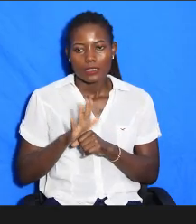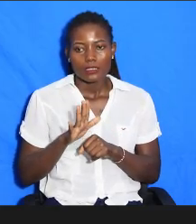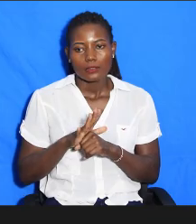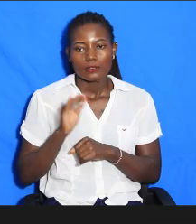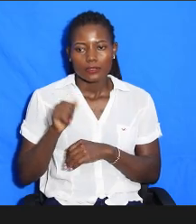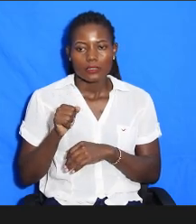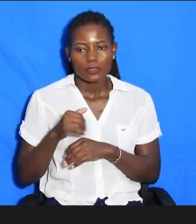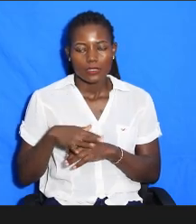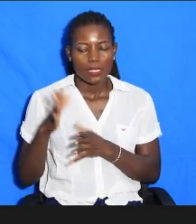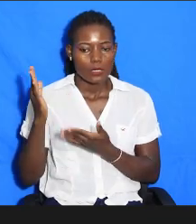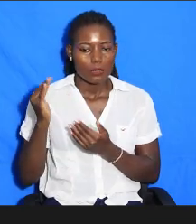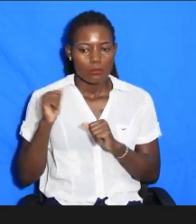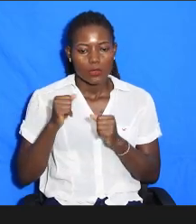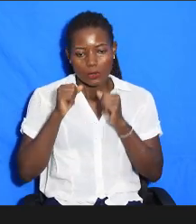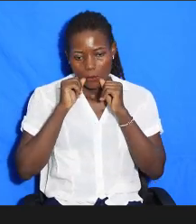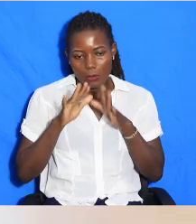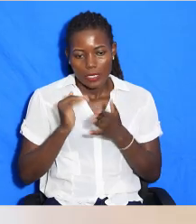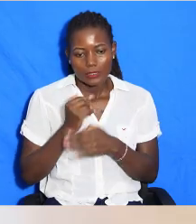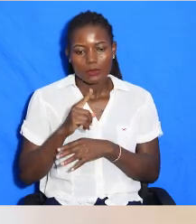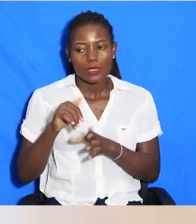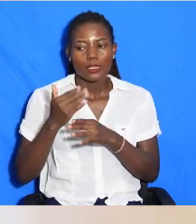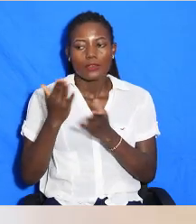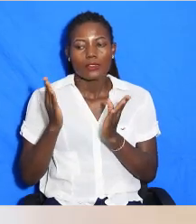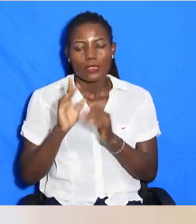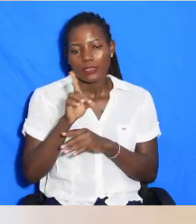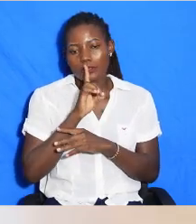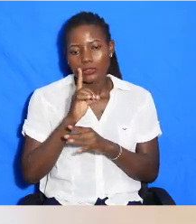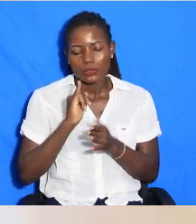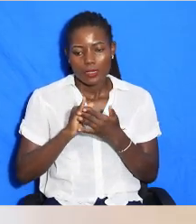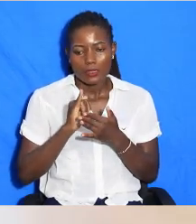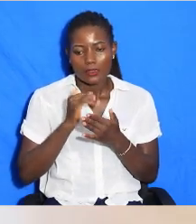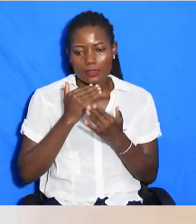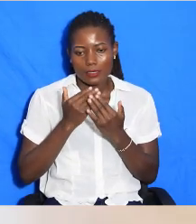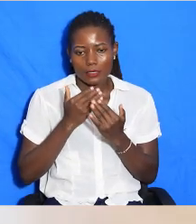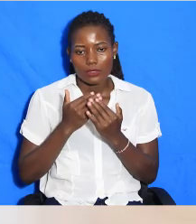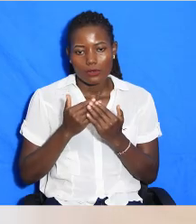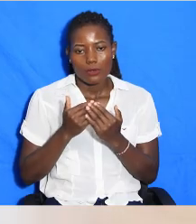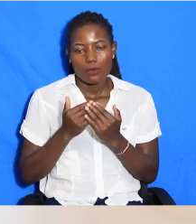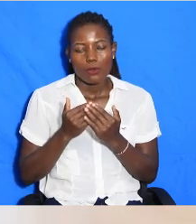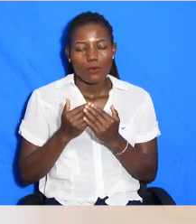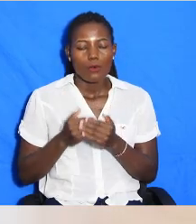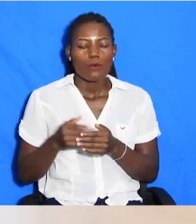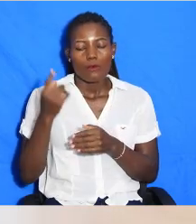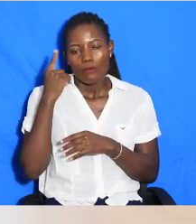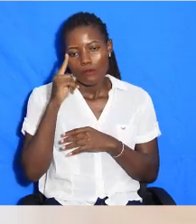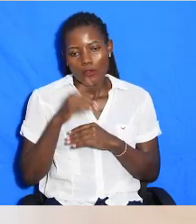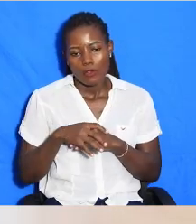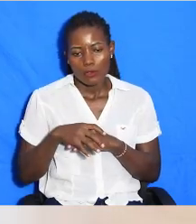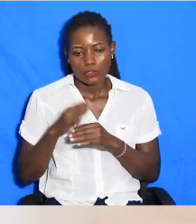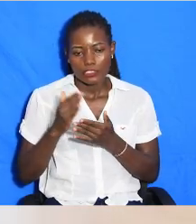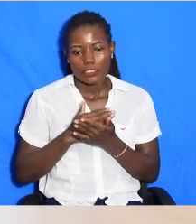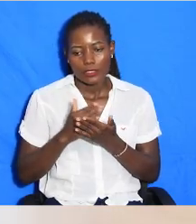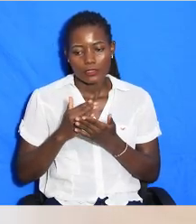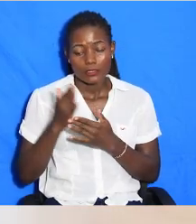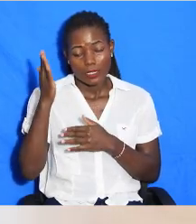Yeah, I hope it will bless someone out there. Sure, sure, sure, sure. Thank you so much also for creating time and sharing with us. I know